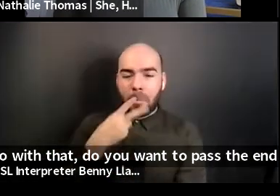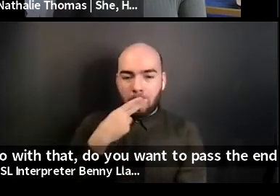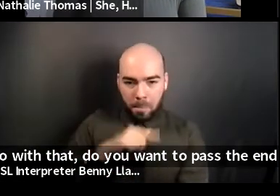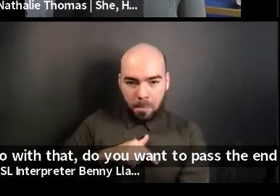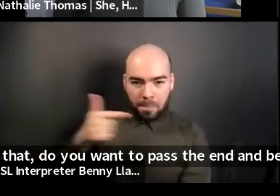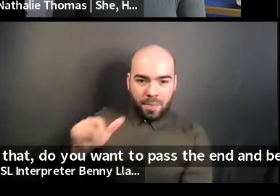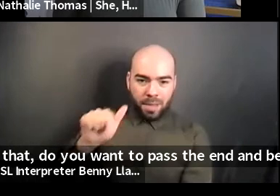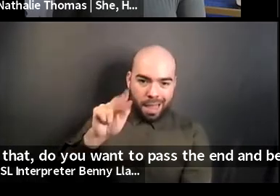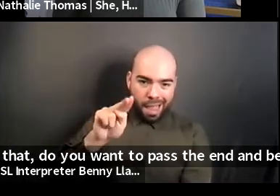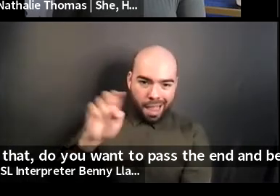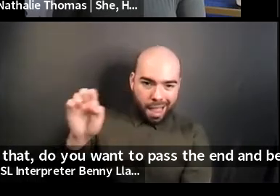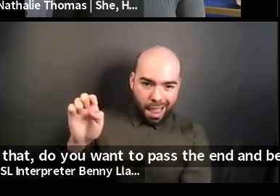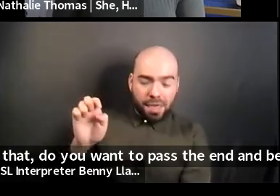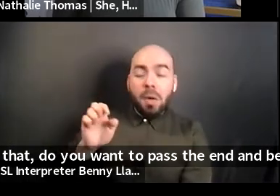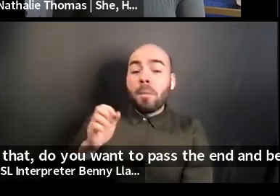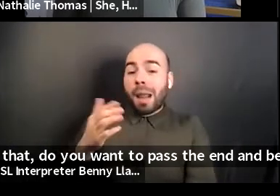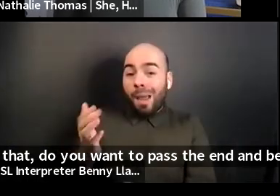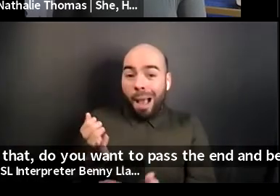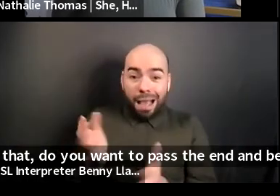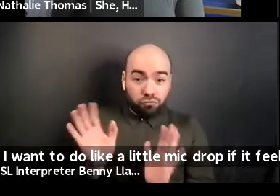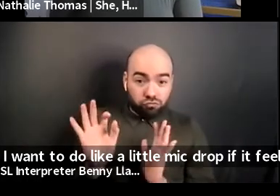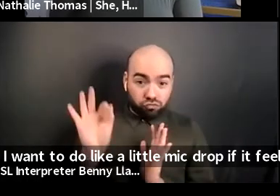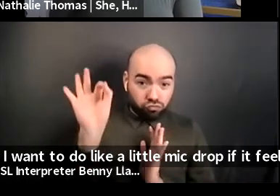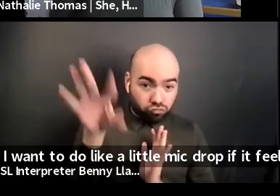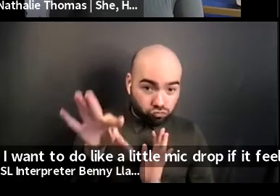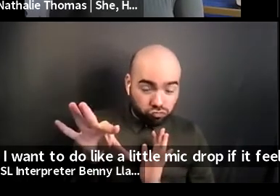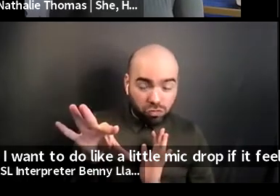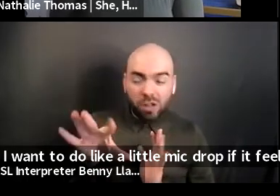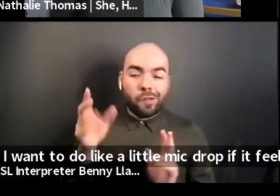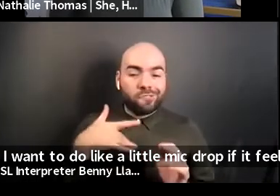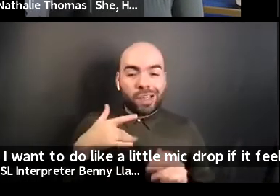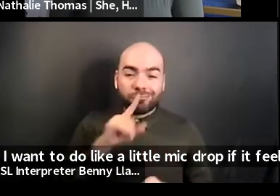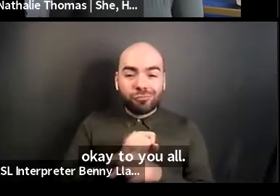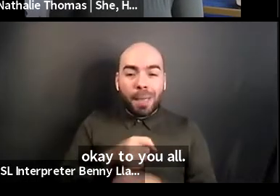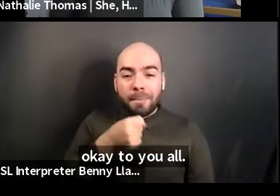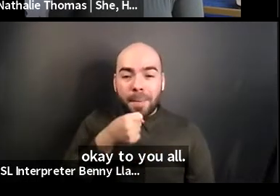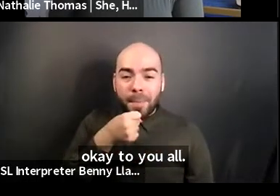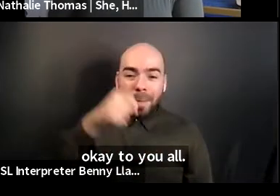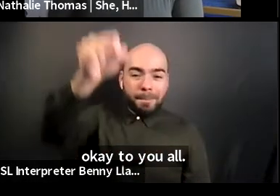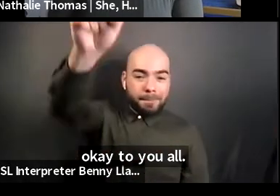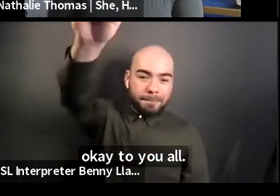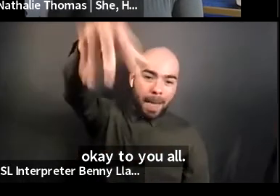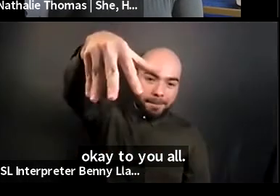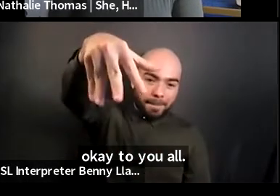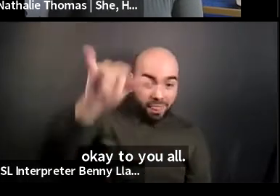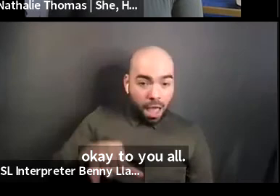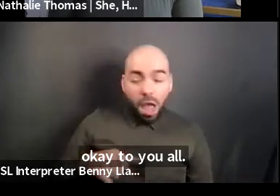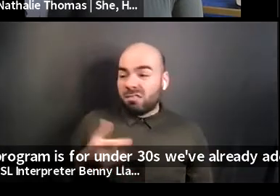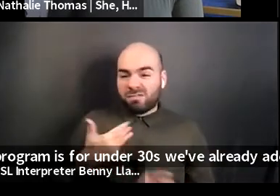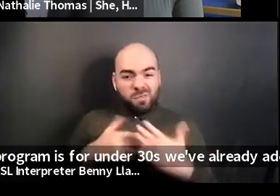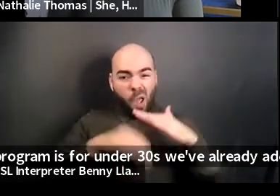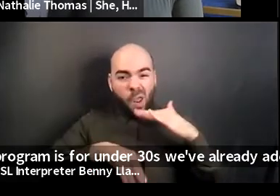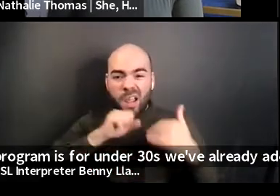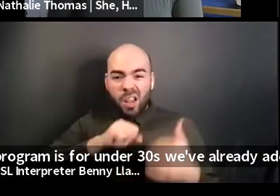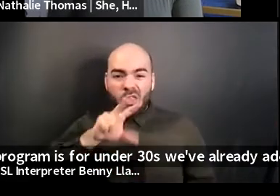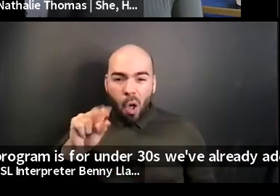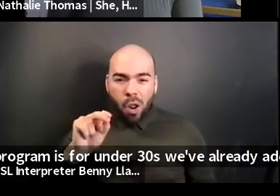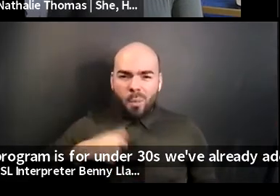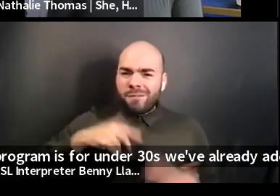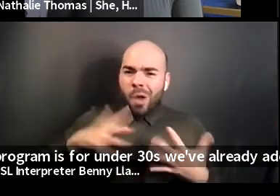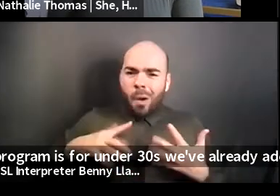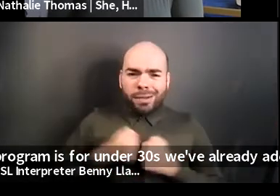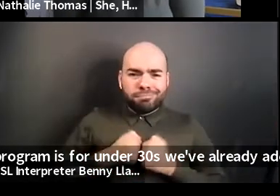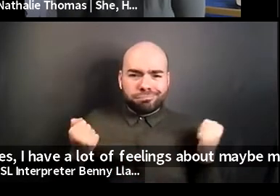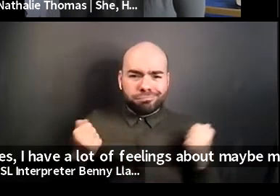a little mic drop if it feels okay to you all. This programming is for under 30s. We've already outed ourselves. I have a lot of feelings about naming my age